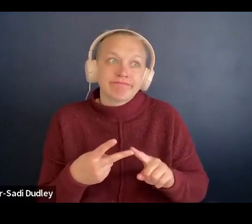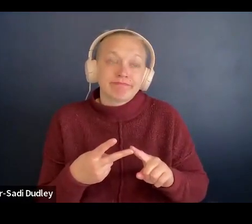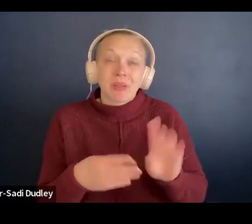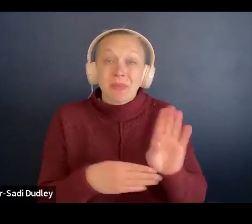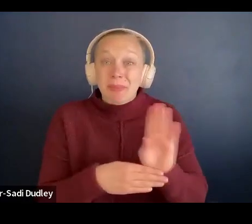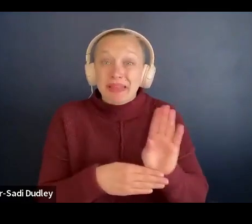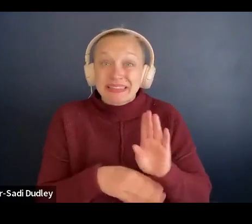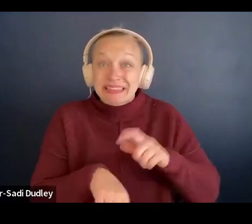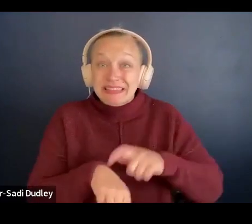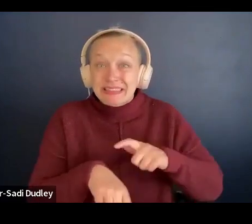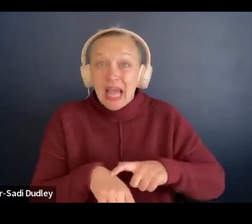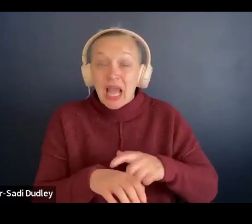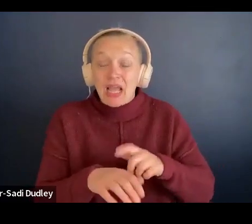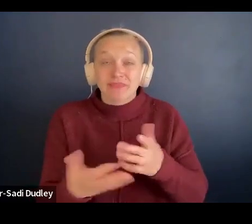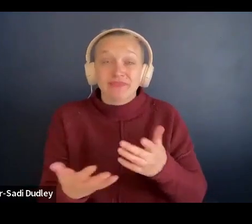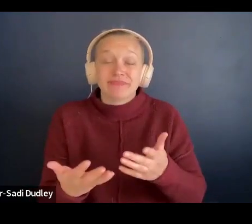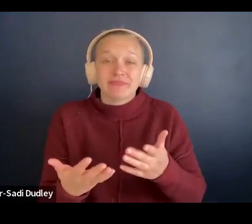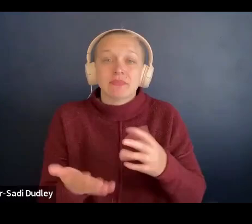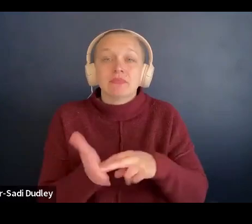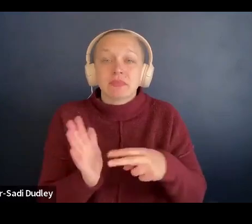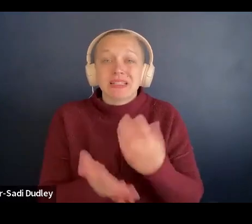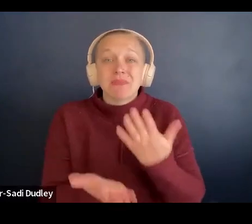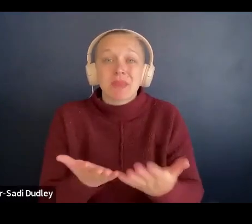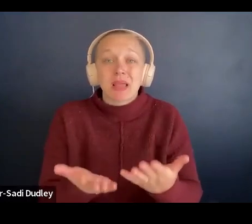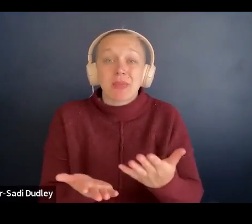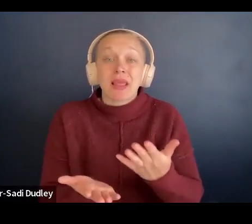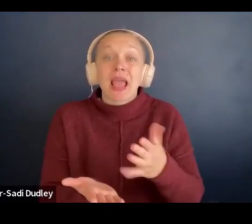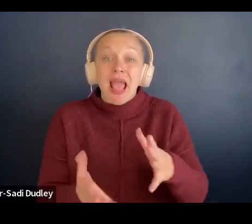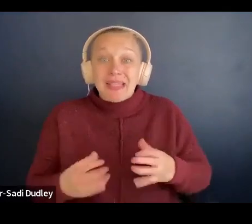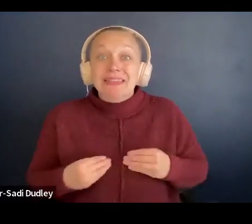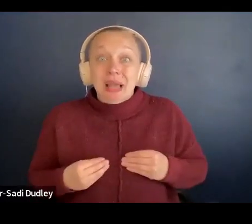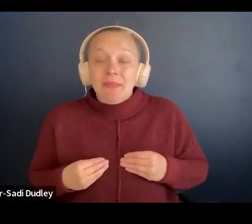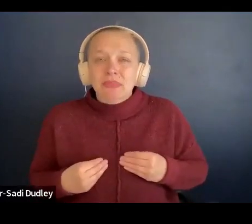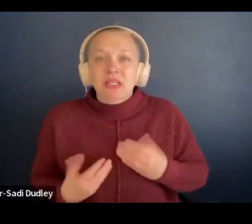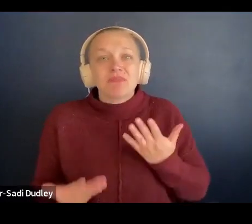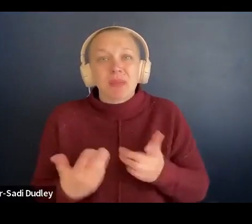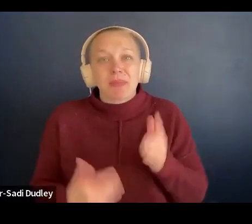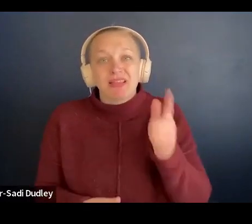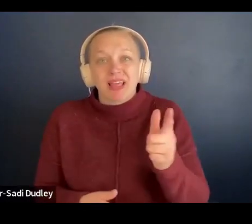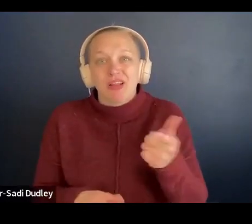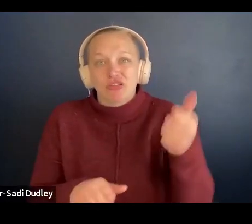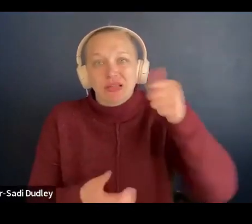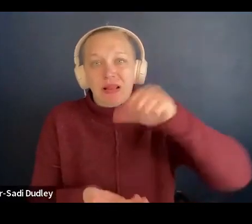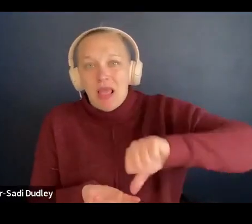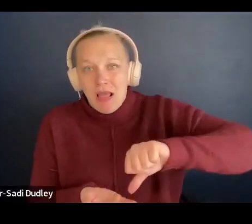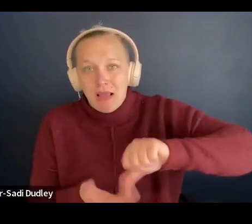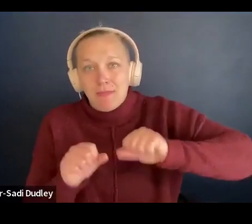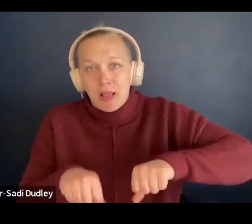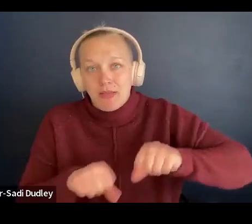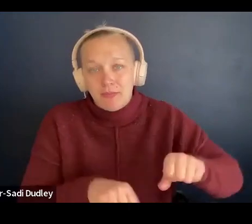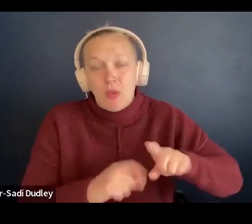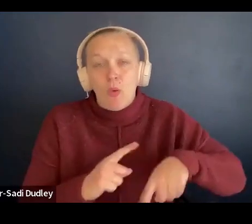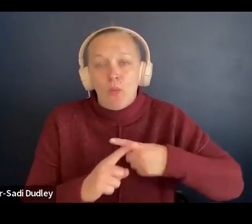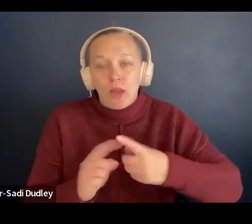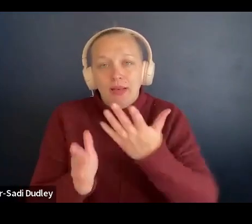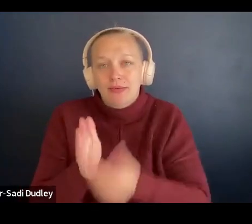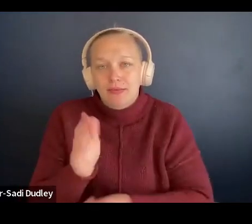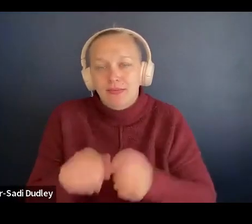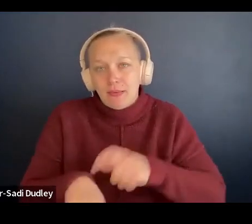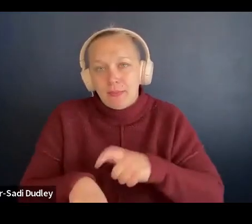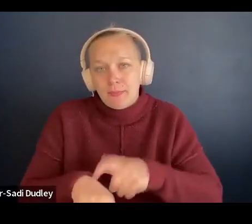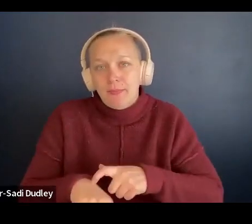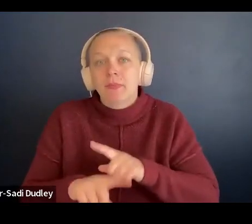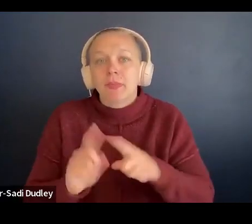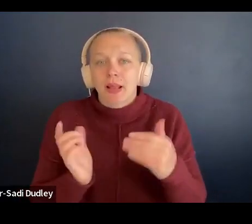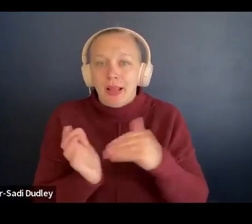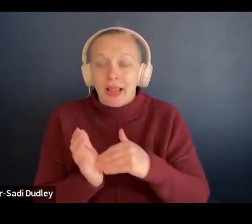busy they are. So just know that if you do have even a donation, acceptance letter and everything in place, please